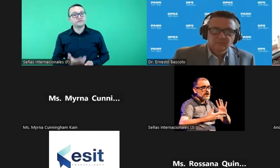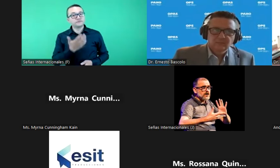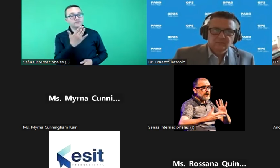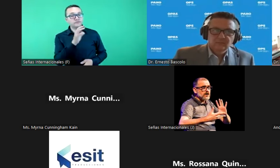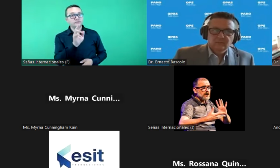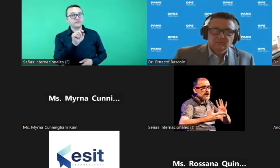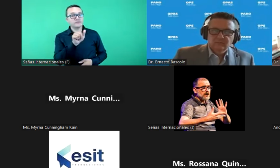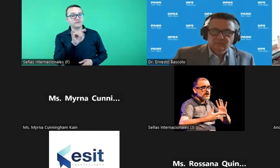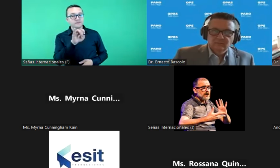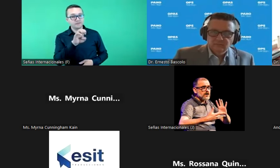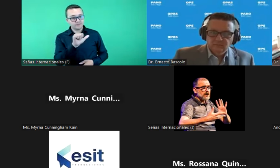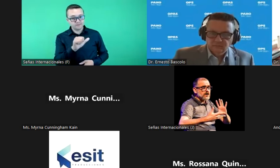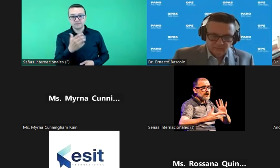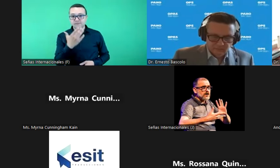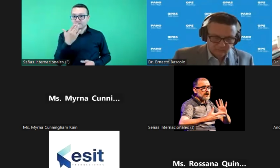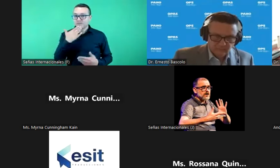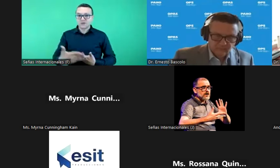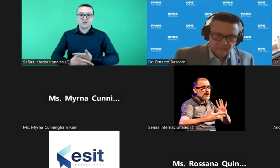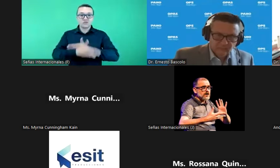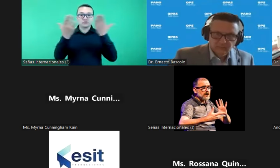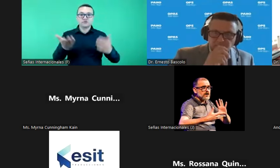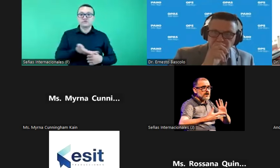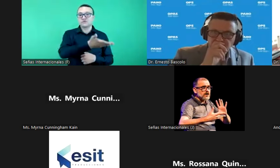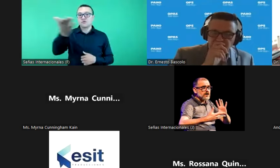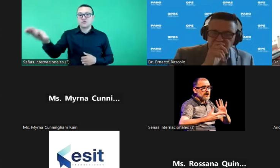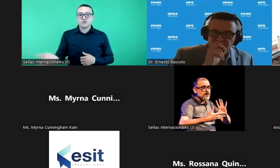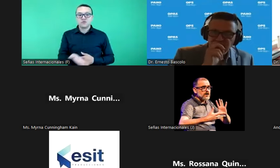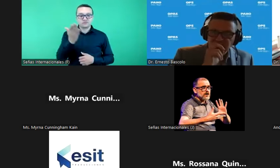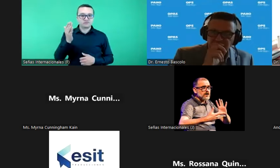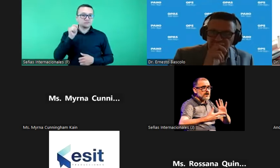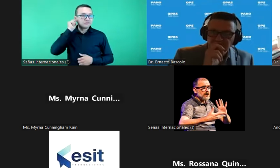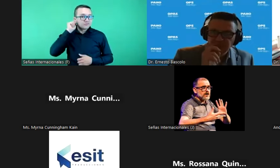Thank you so much, Natalia. Good morning, everyone.